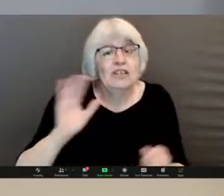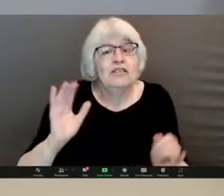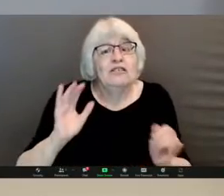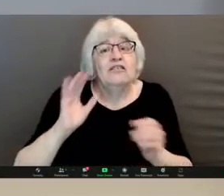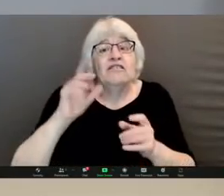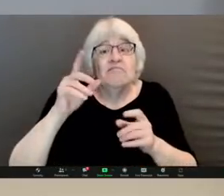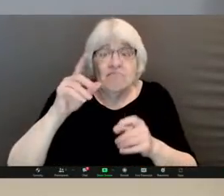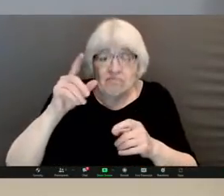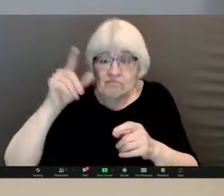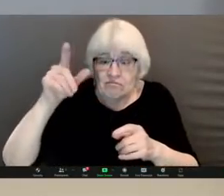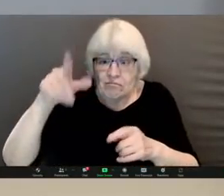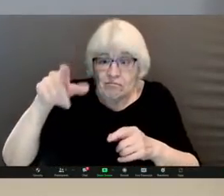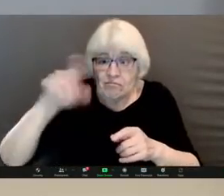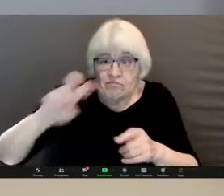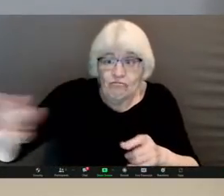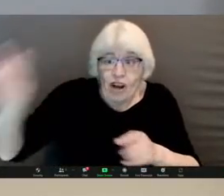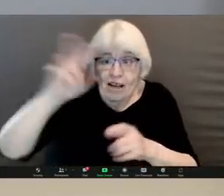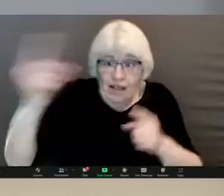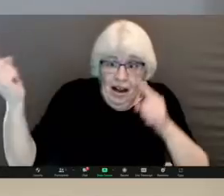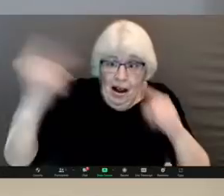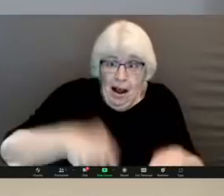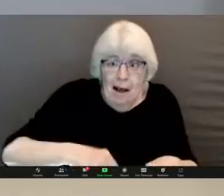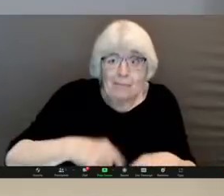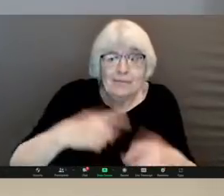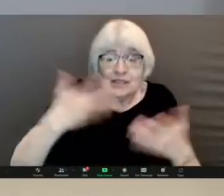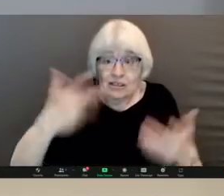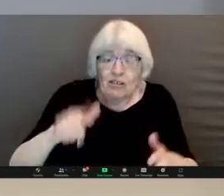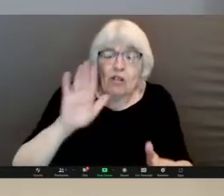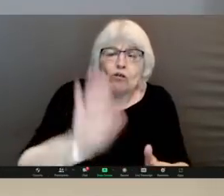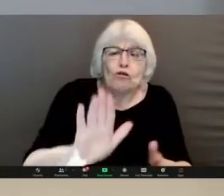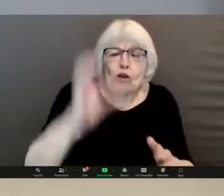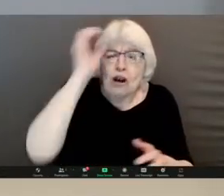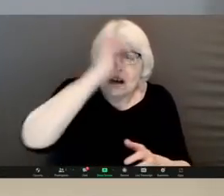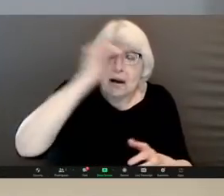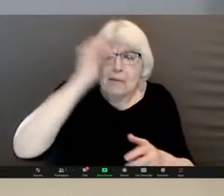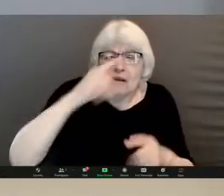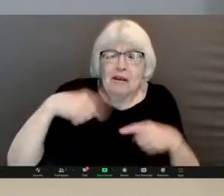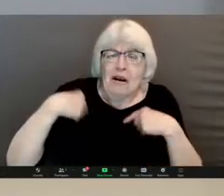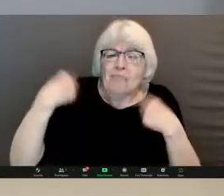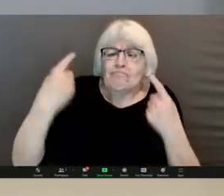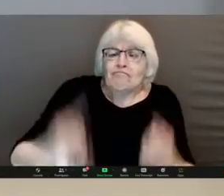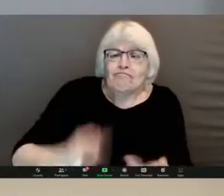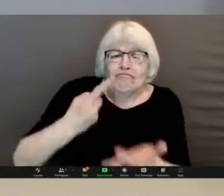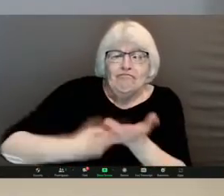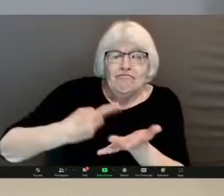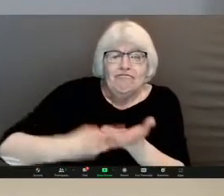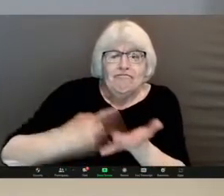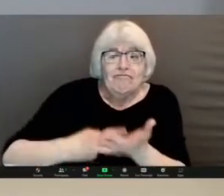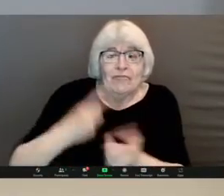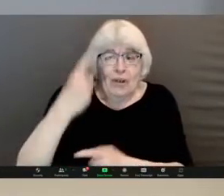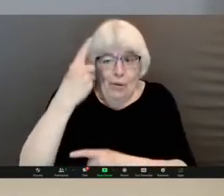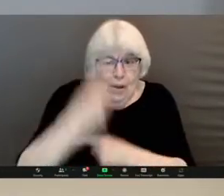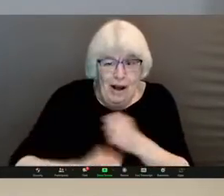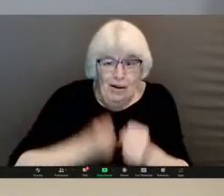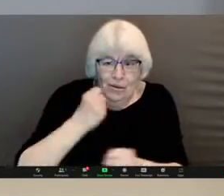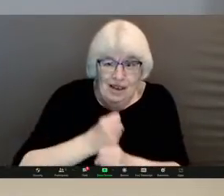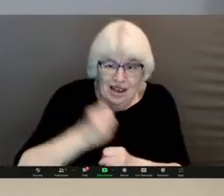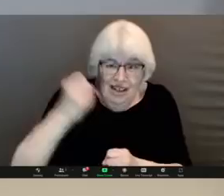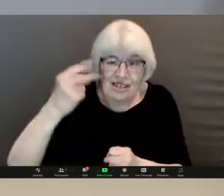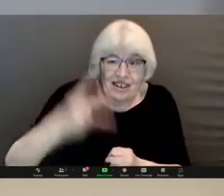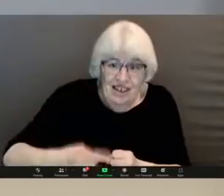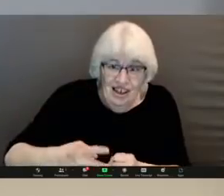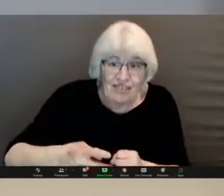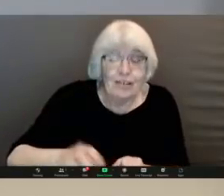we've talked about it for a year and a half. When people are traveling, it increases the risk of importation.